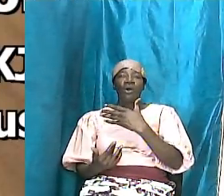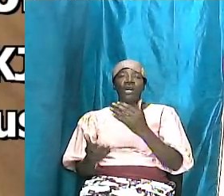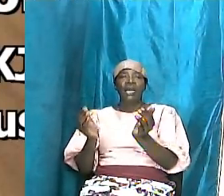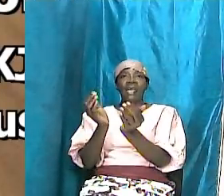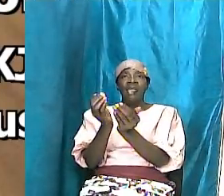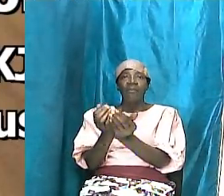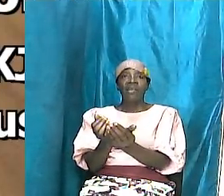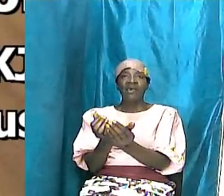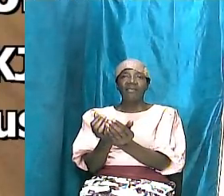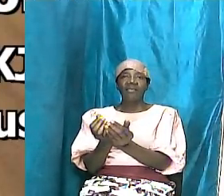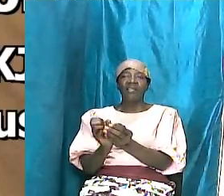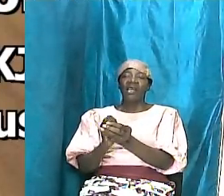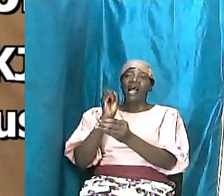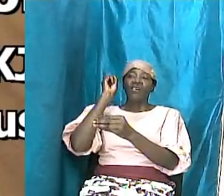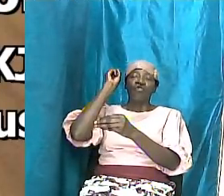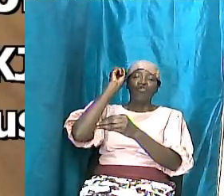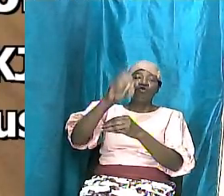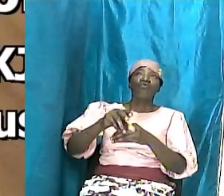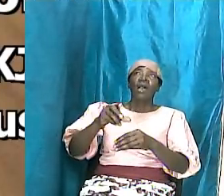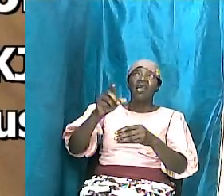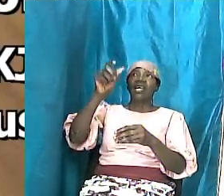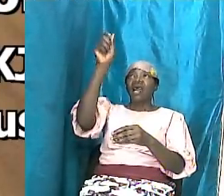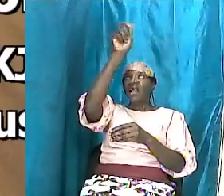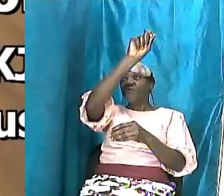and strike the lintel